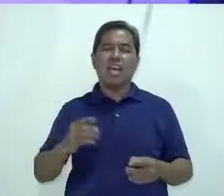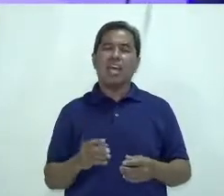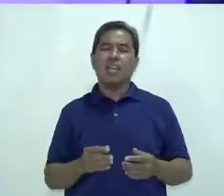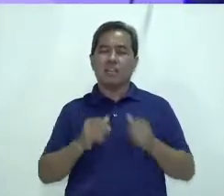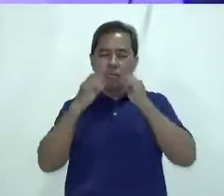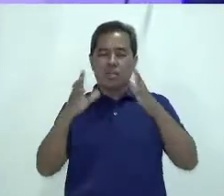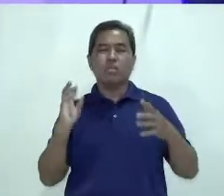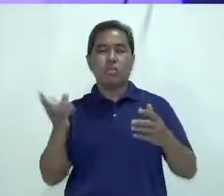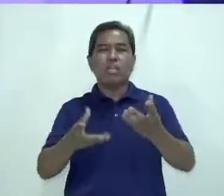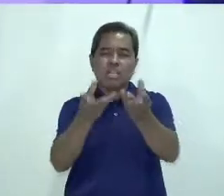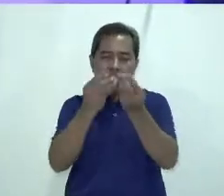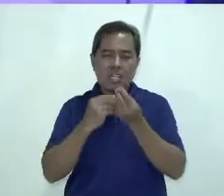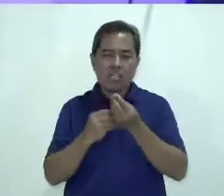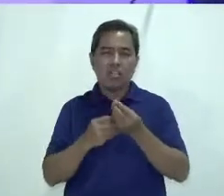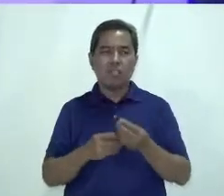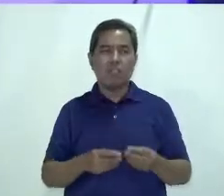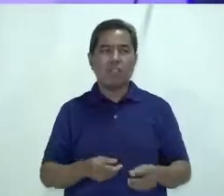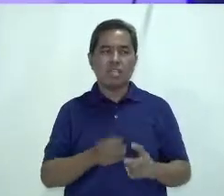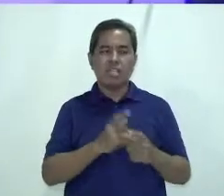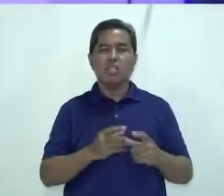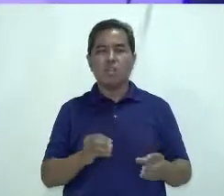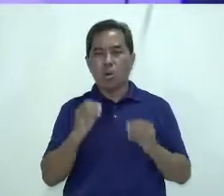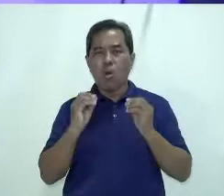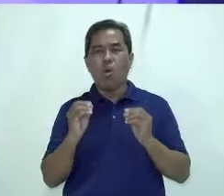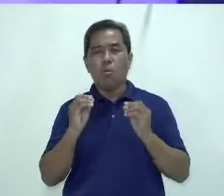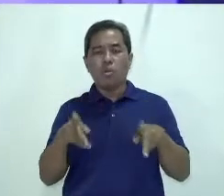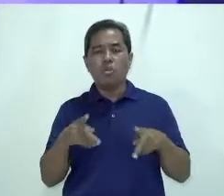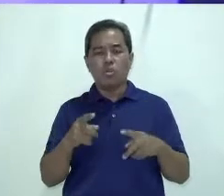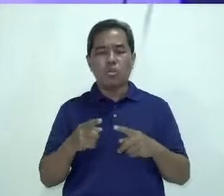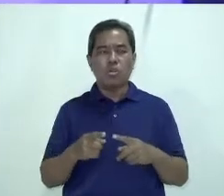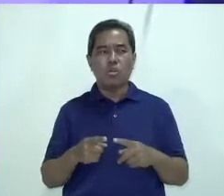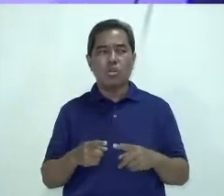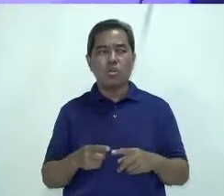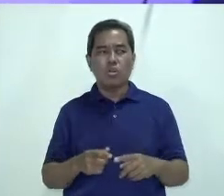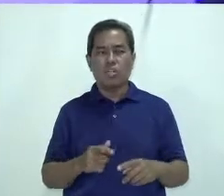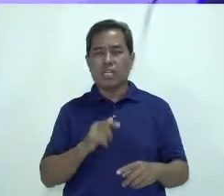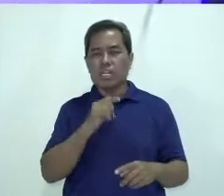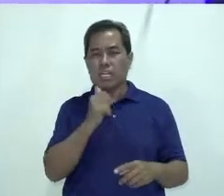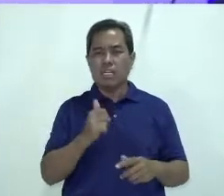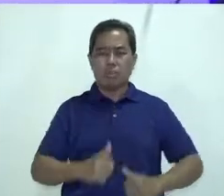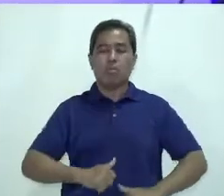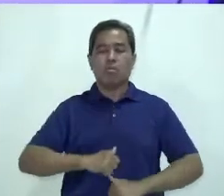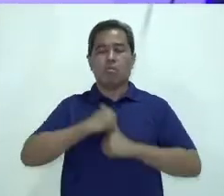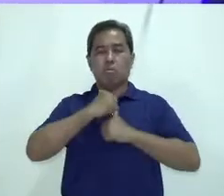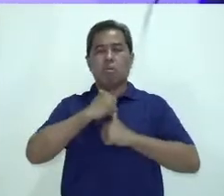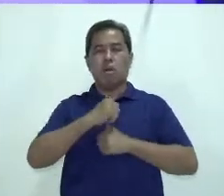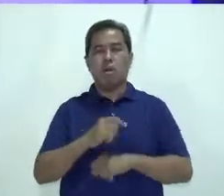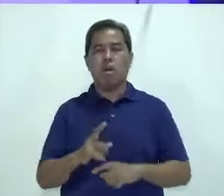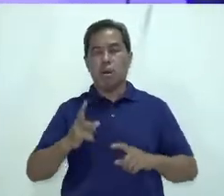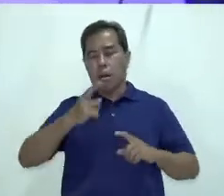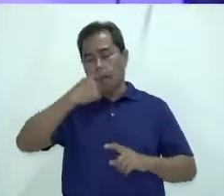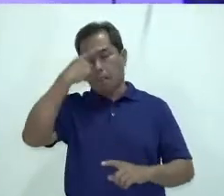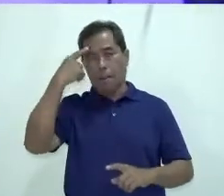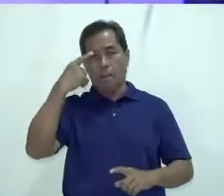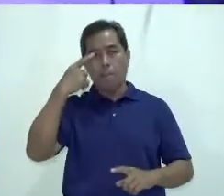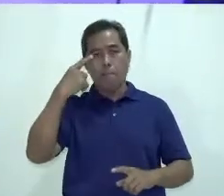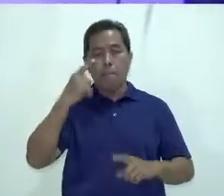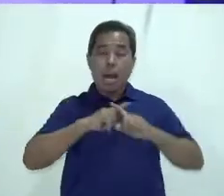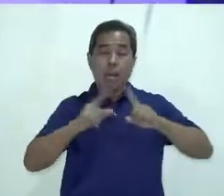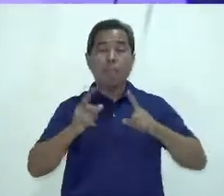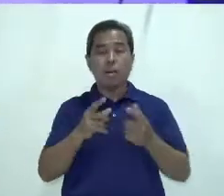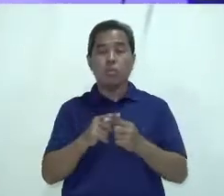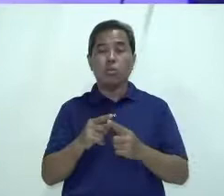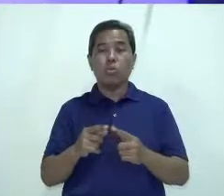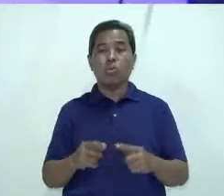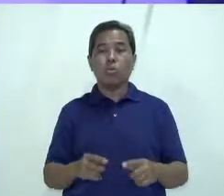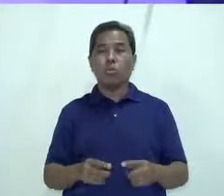you, Lord God, is an opportunity for us not to be arrogant with it, Lord, but to also take the